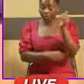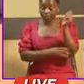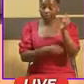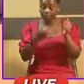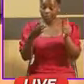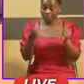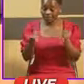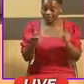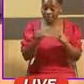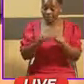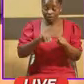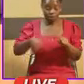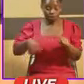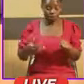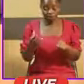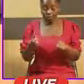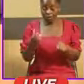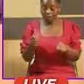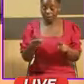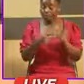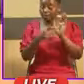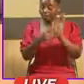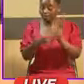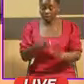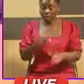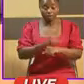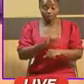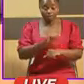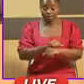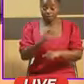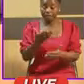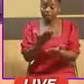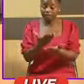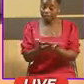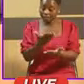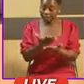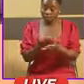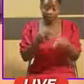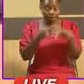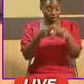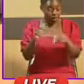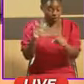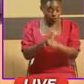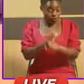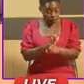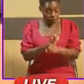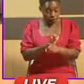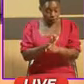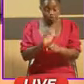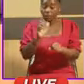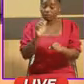agamu mu munisipaali eno, none era abasabye beegendereze abakozi be bakozesa.